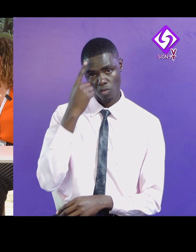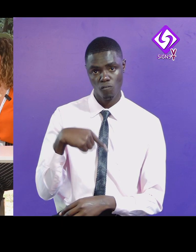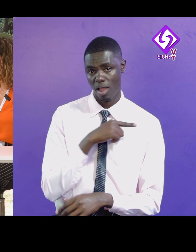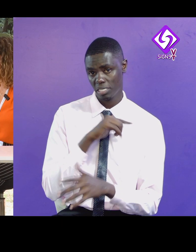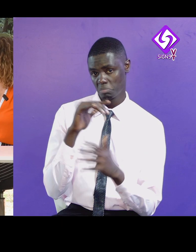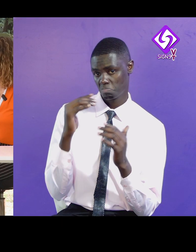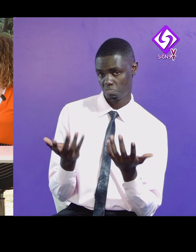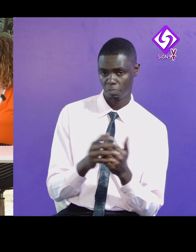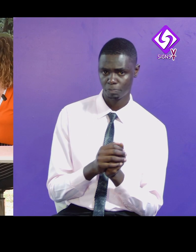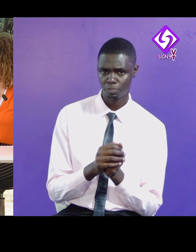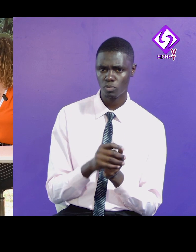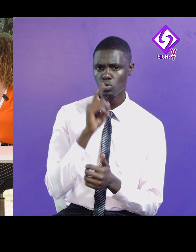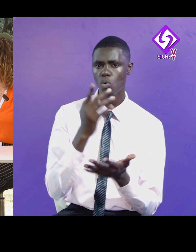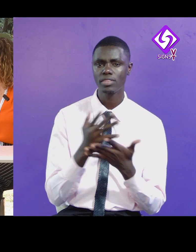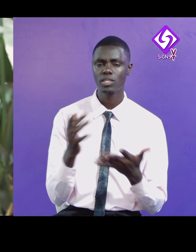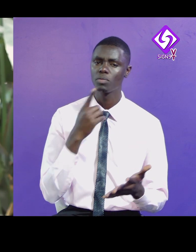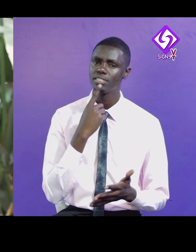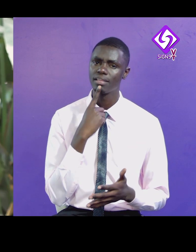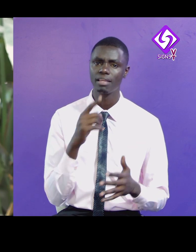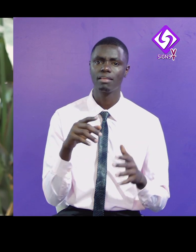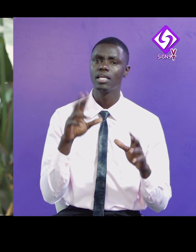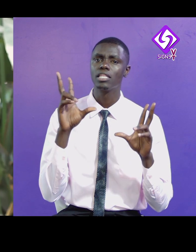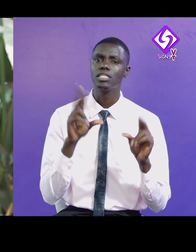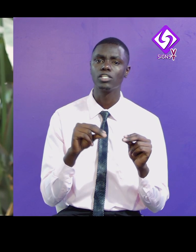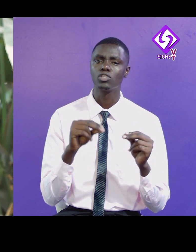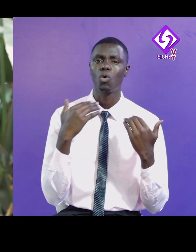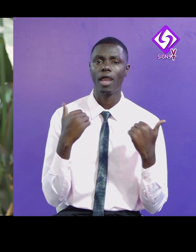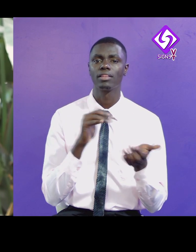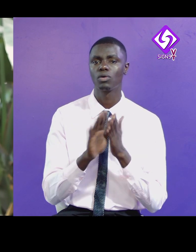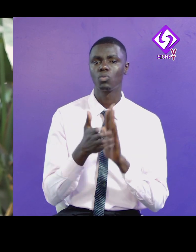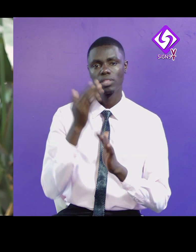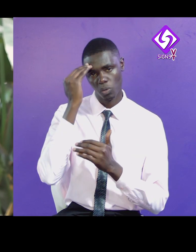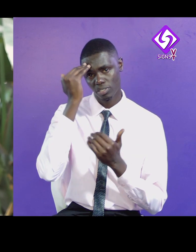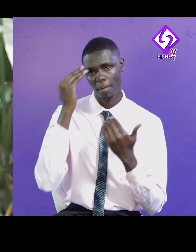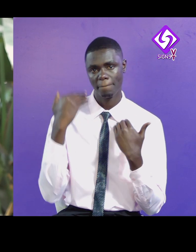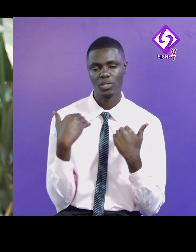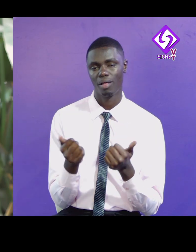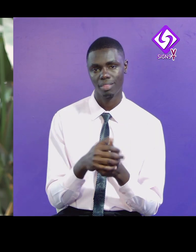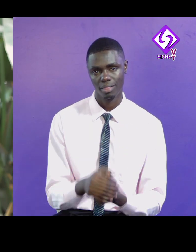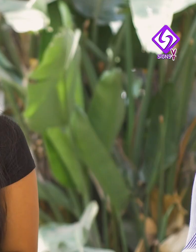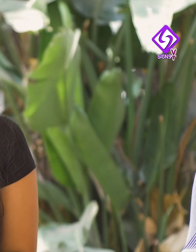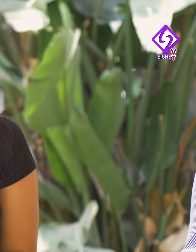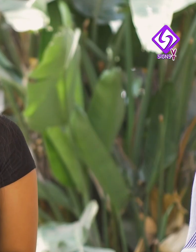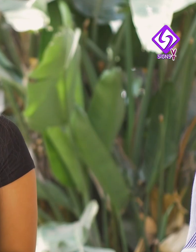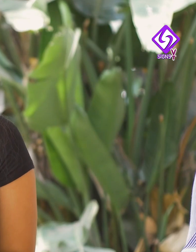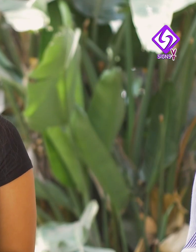I guess for us is one thing we will say is there's no health without mental health.